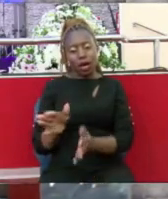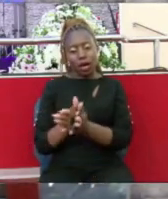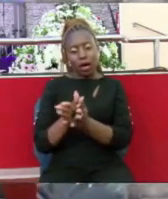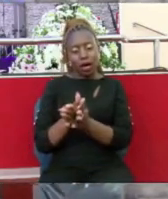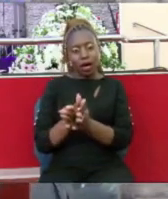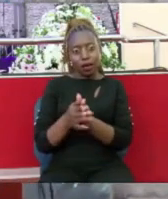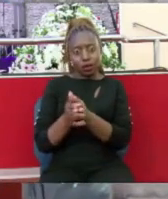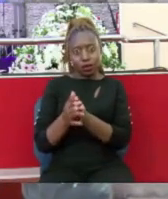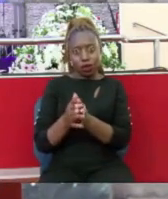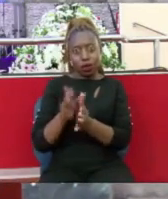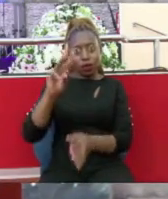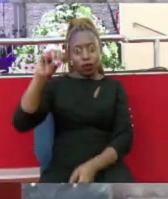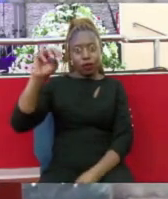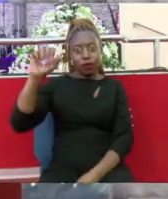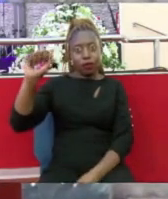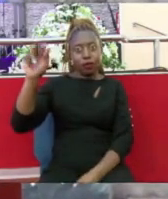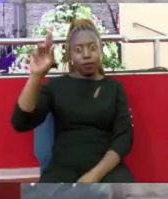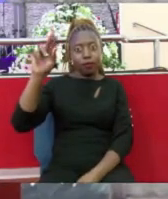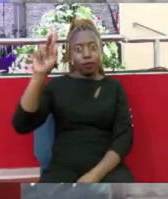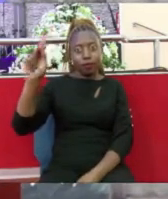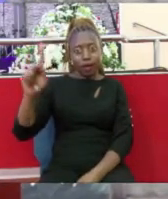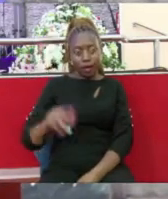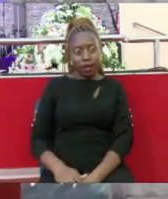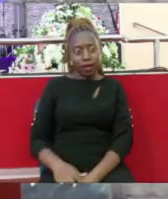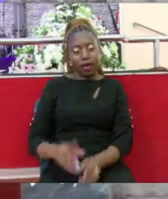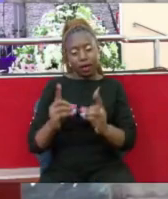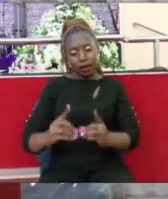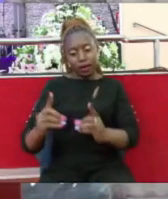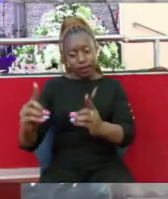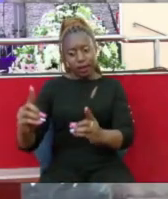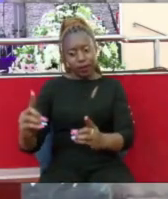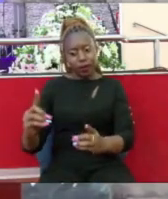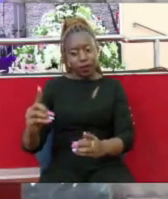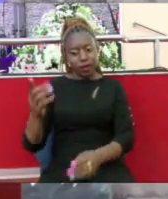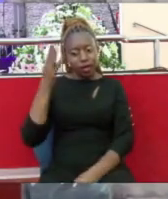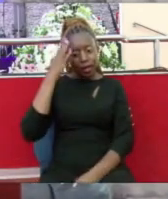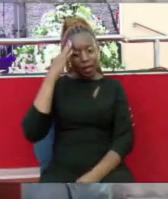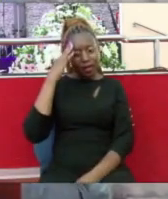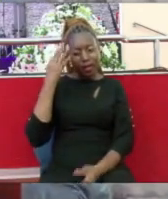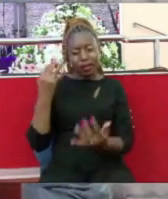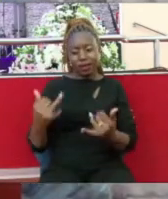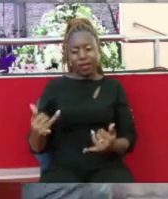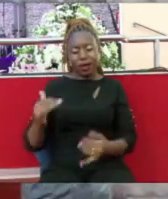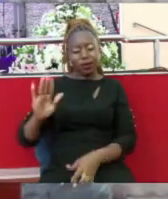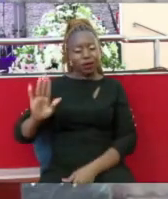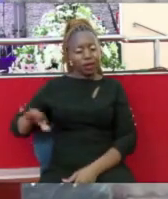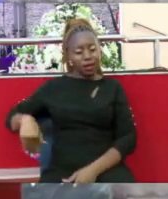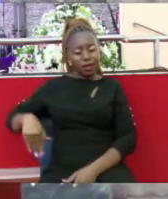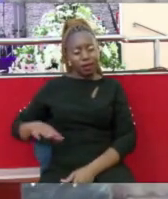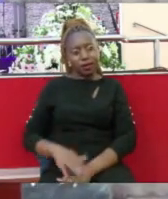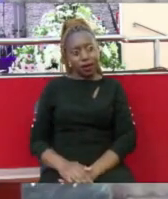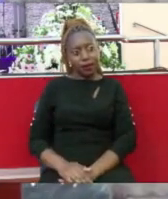na Mariko, The disciples discovered that it was getting late in the night. Wanafunzi wakaona kwamba inafika jioni. And they were in